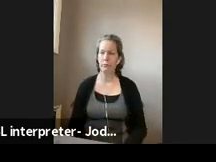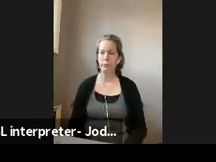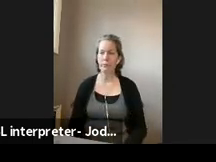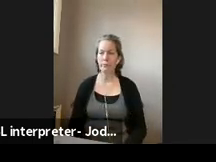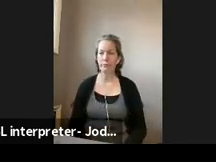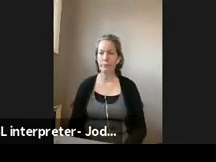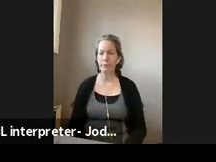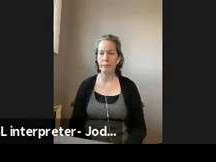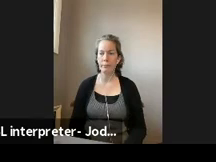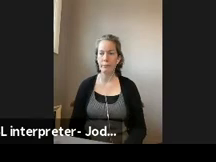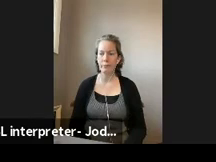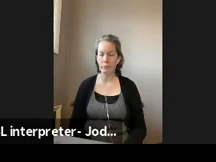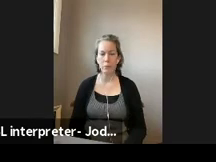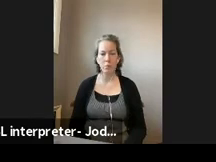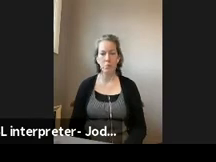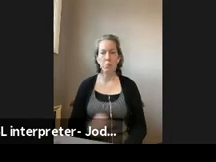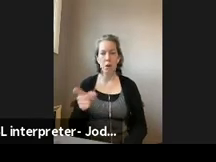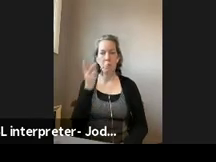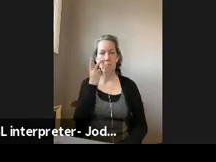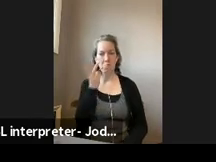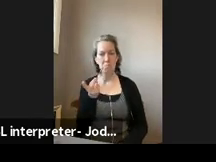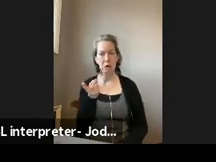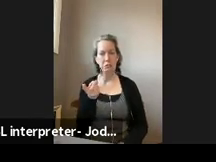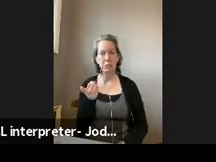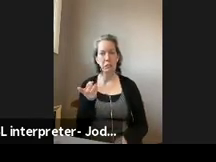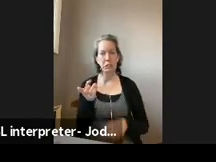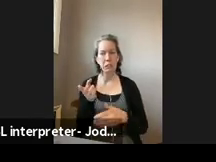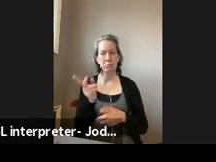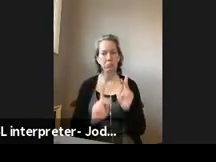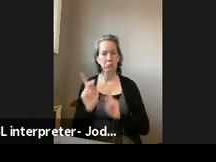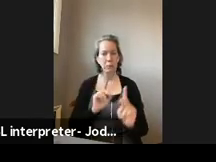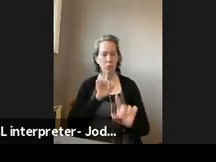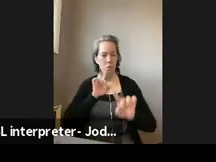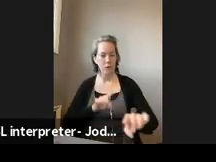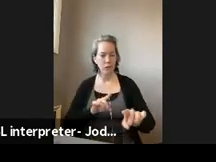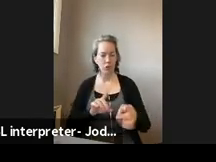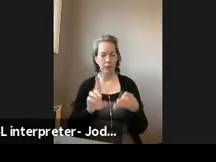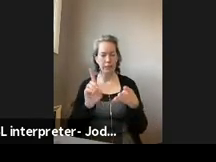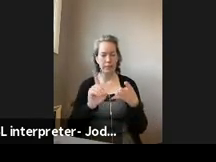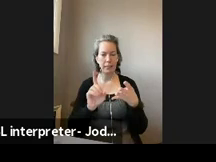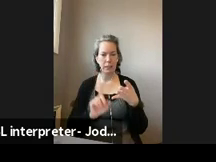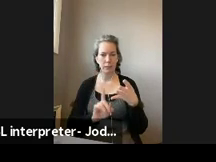Okay, I do see some folks are answering D, anyone and everyone to us.